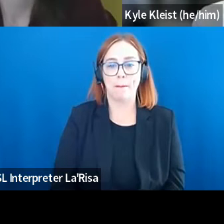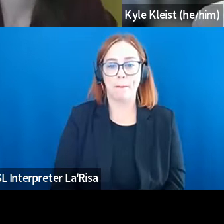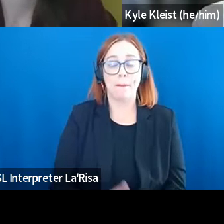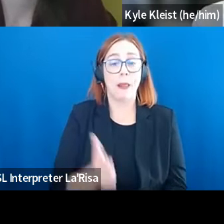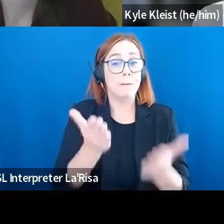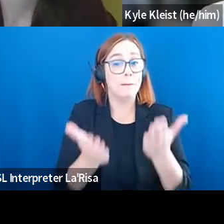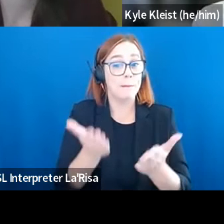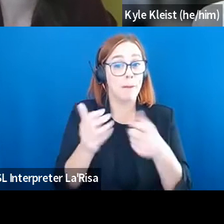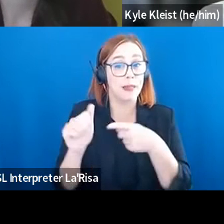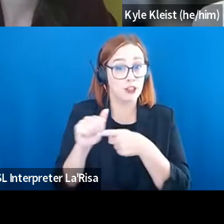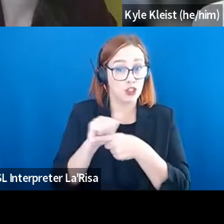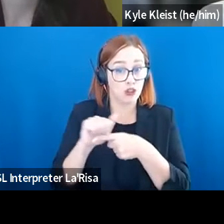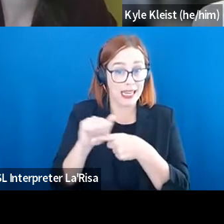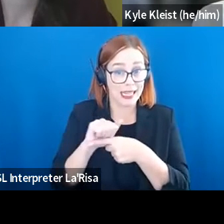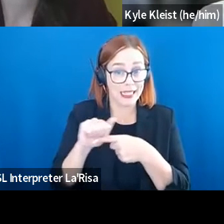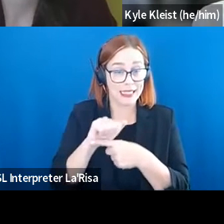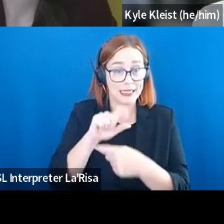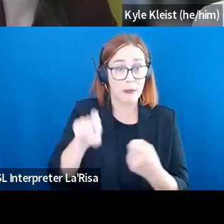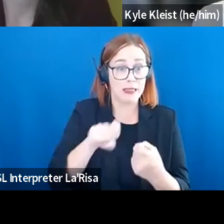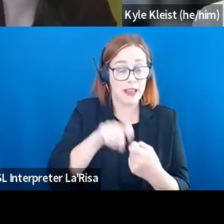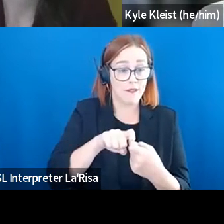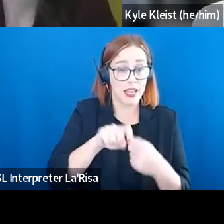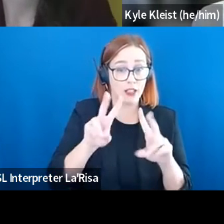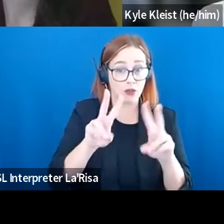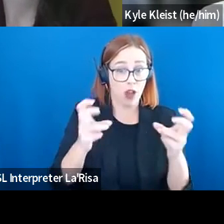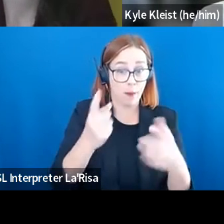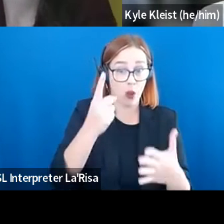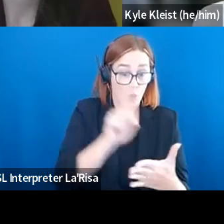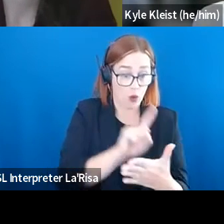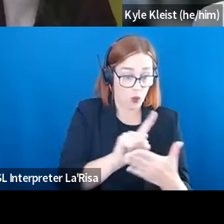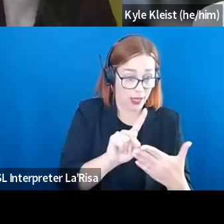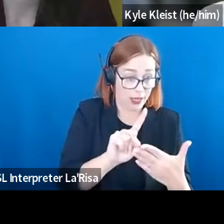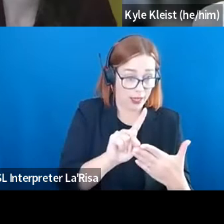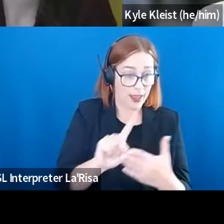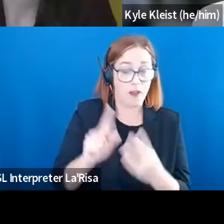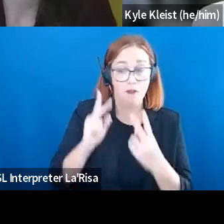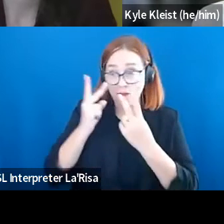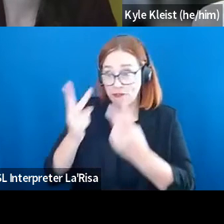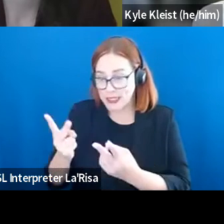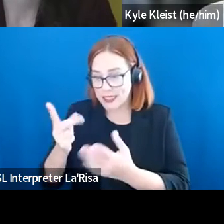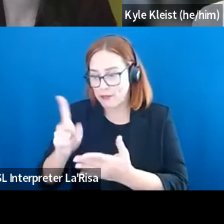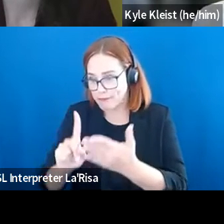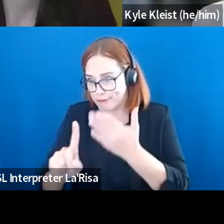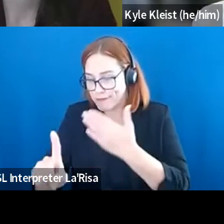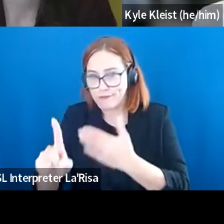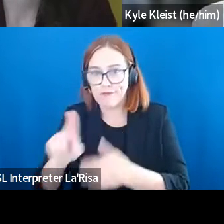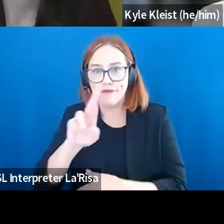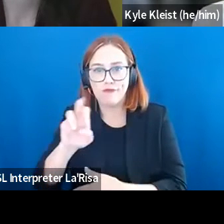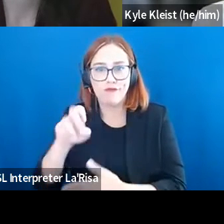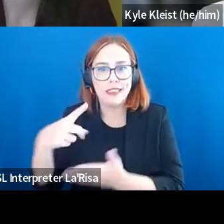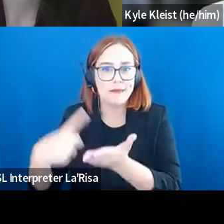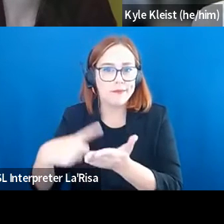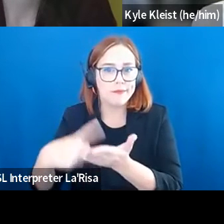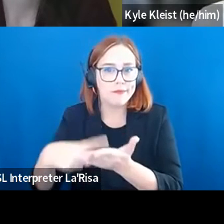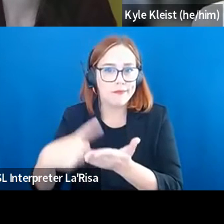and then go and visit the following week, having received that specific information, albeit about the things that we talk about